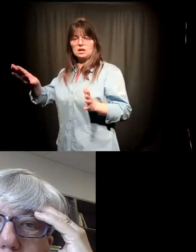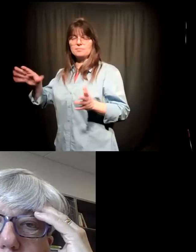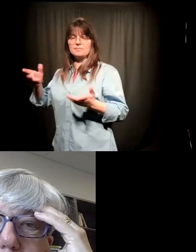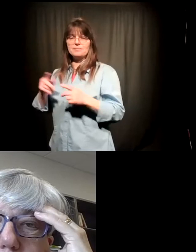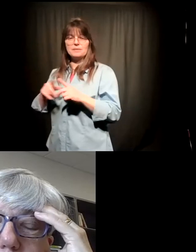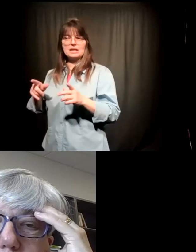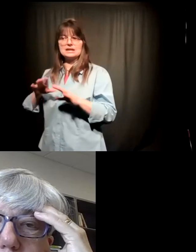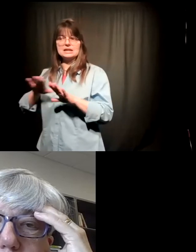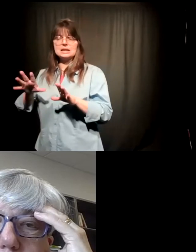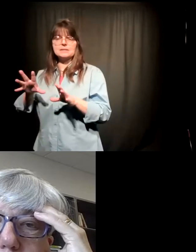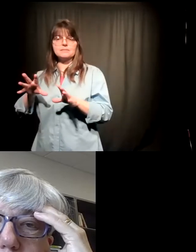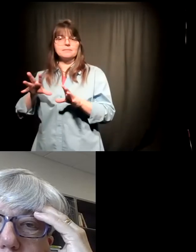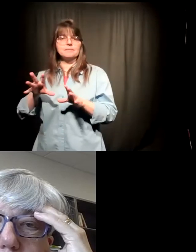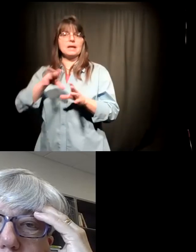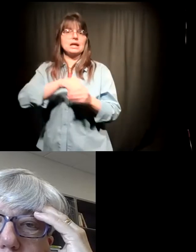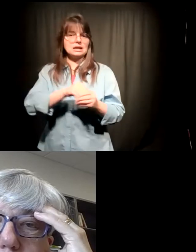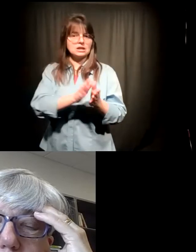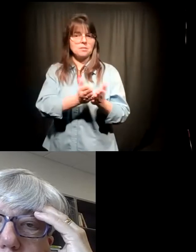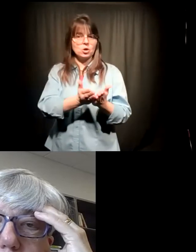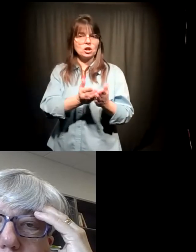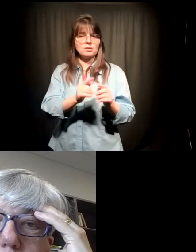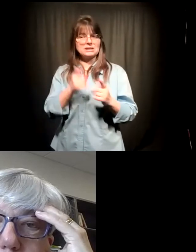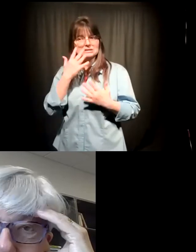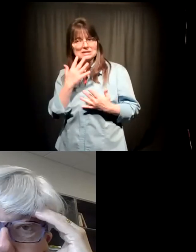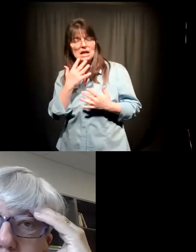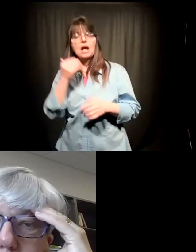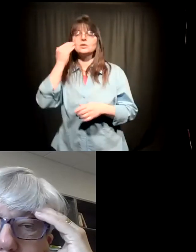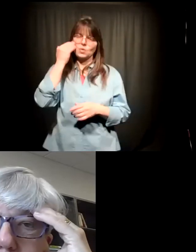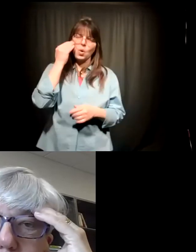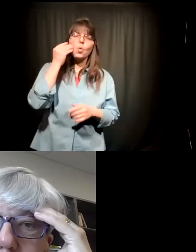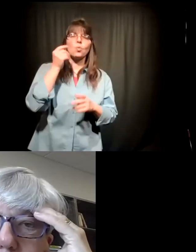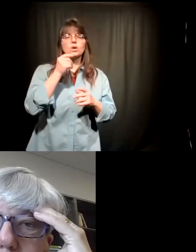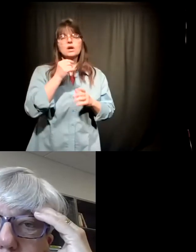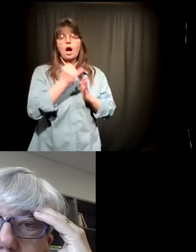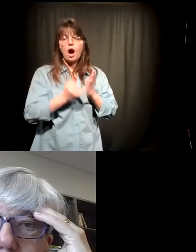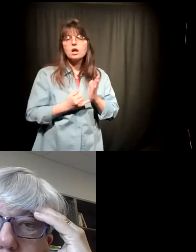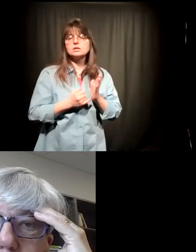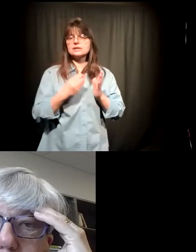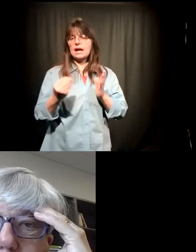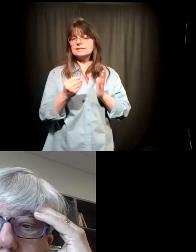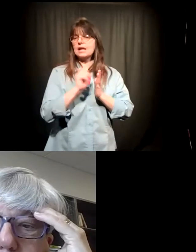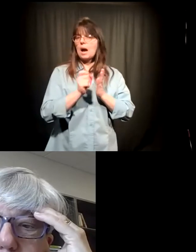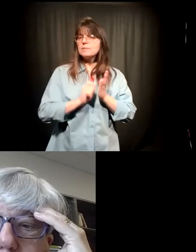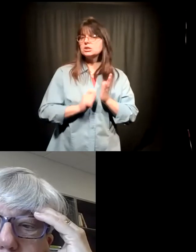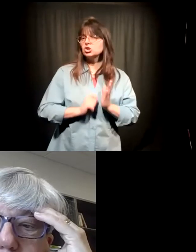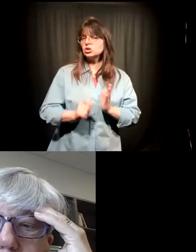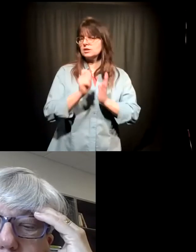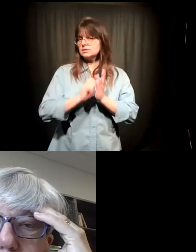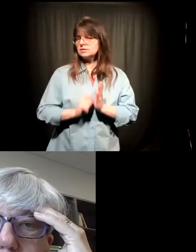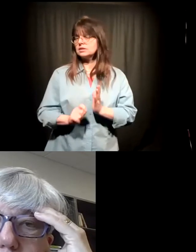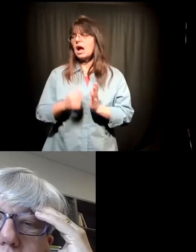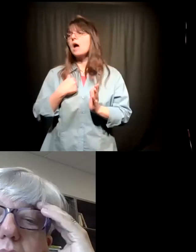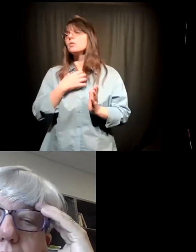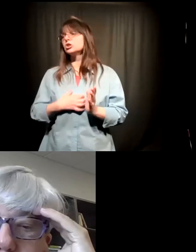was raised in deaf culture, and so I thought that this was very simply just bad. And yet talking to those